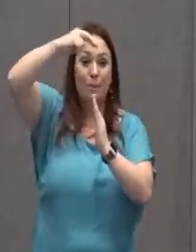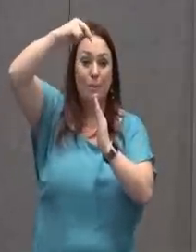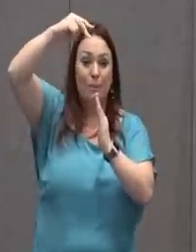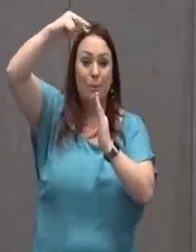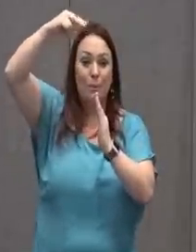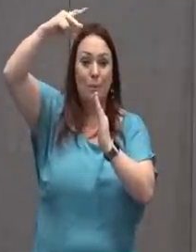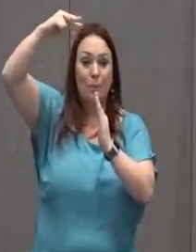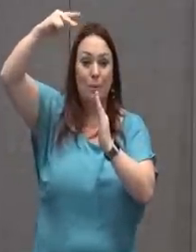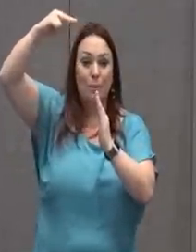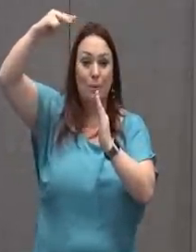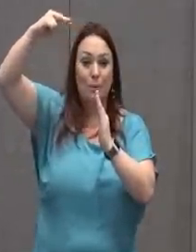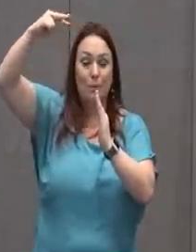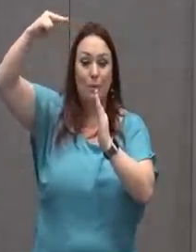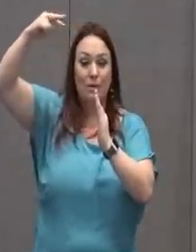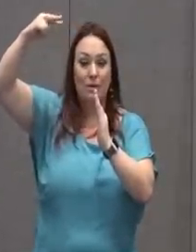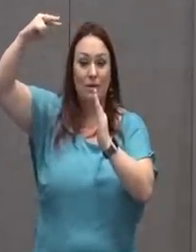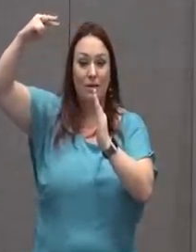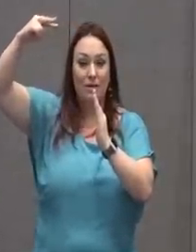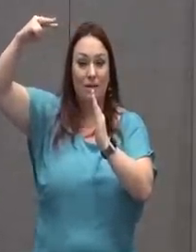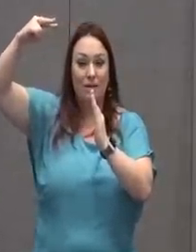the air.